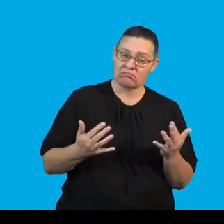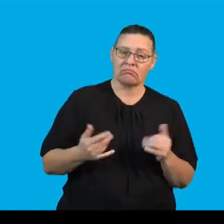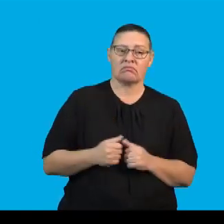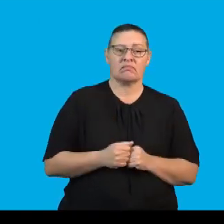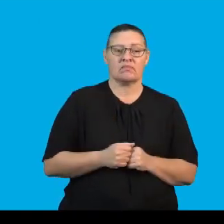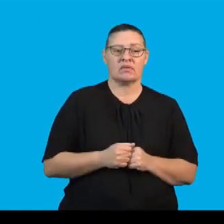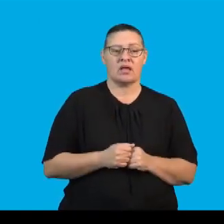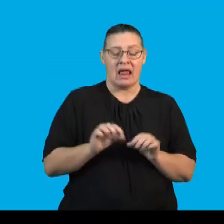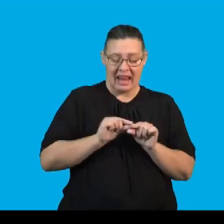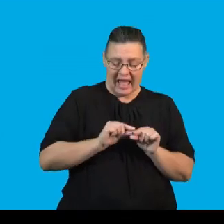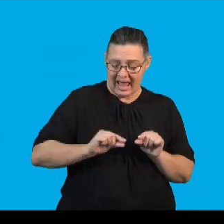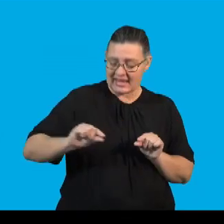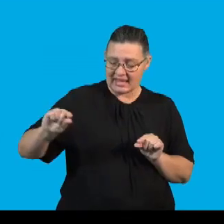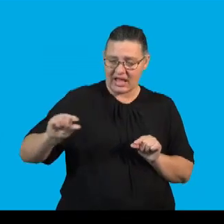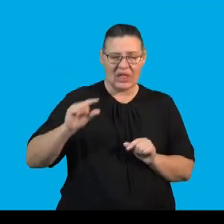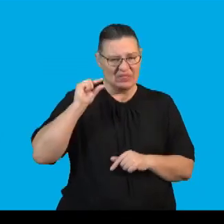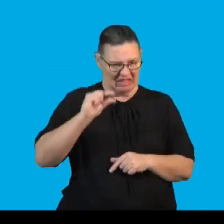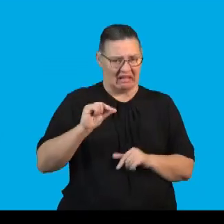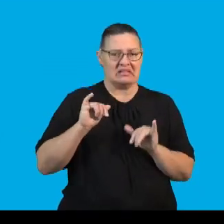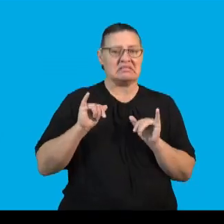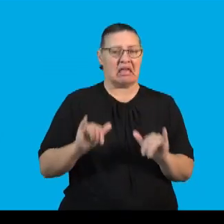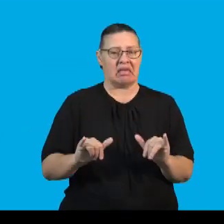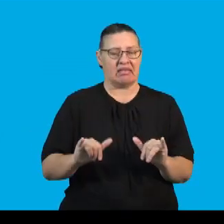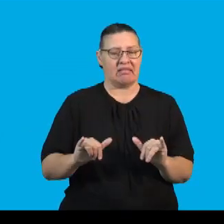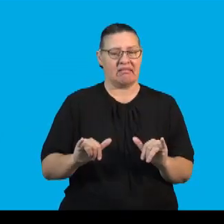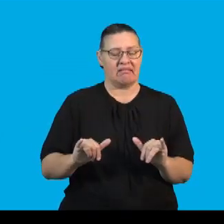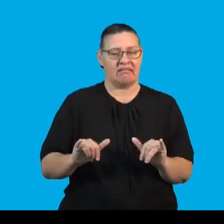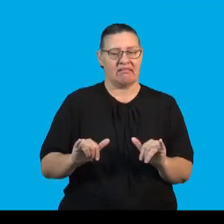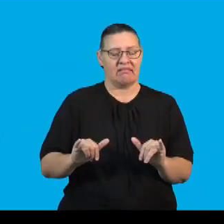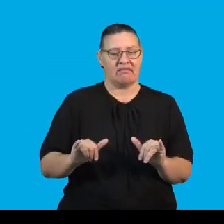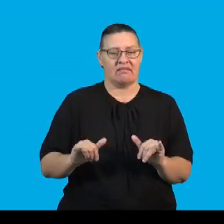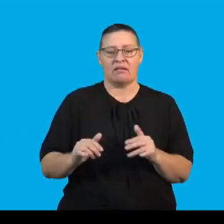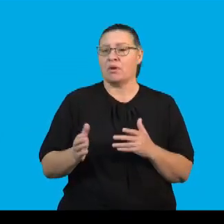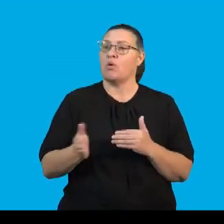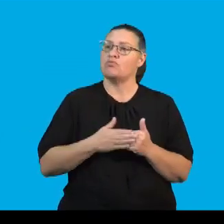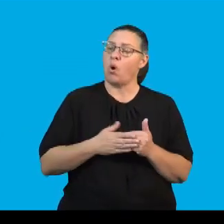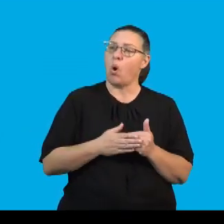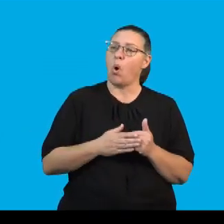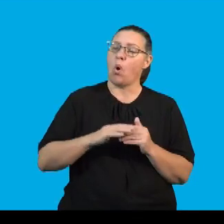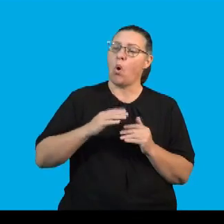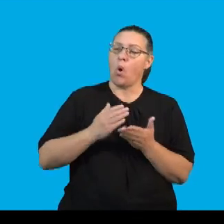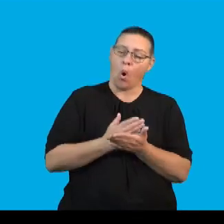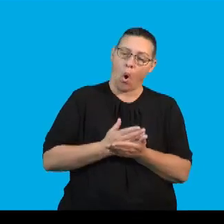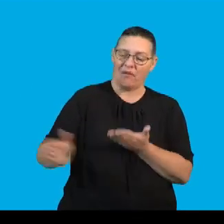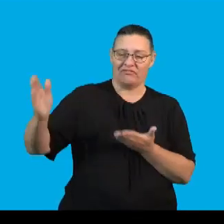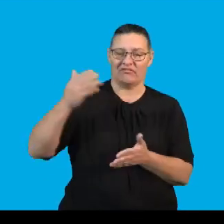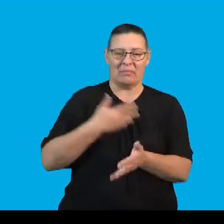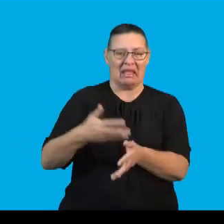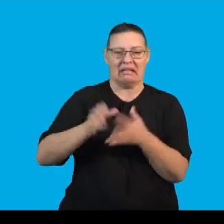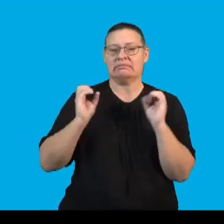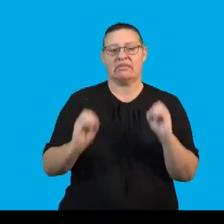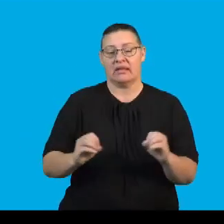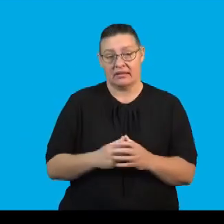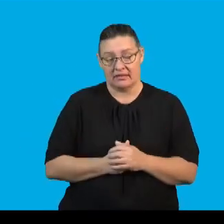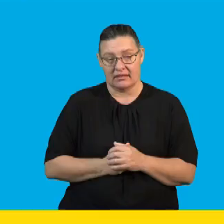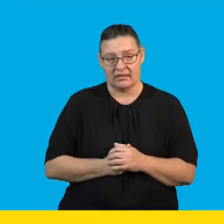So the endometrial lining remains thickened. In other words, there is no shedding off of this lining. That